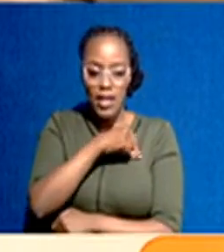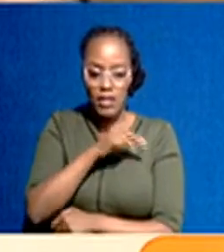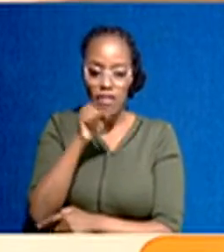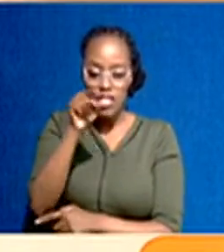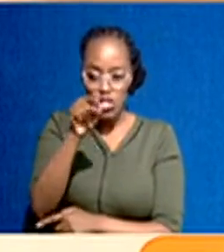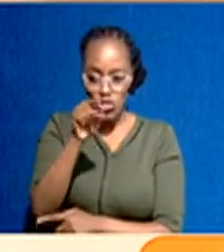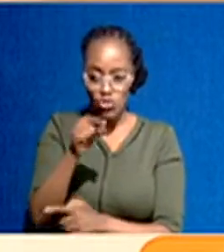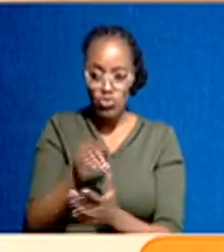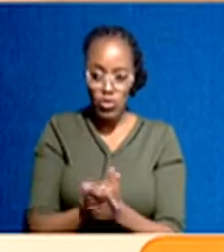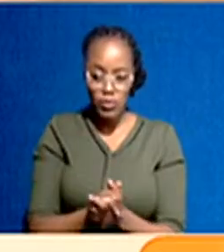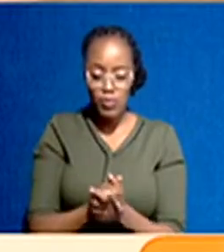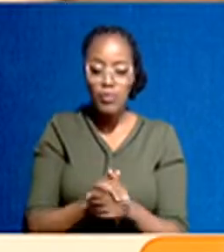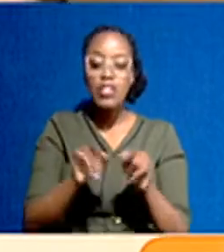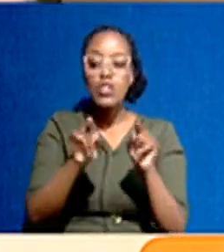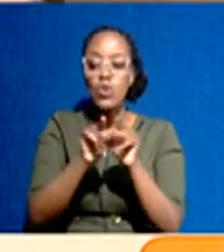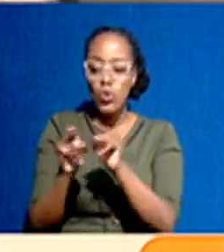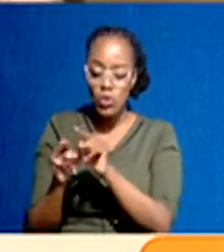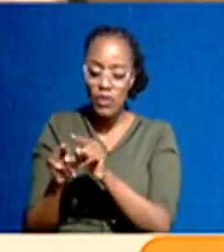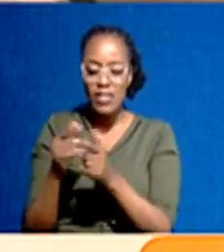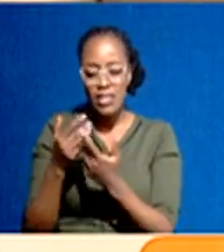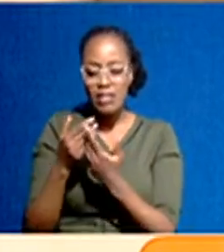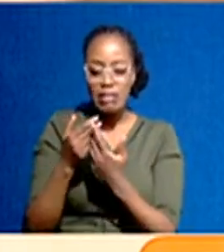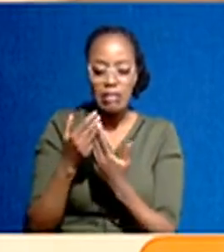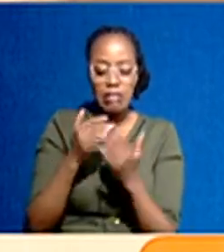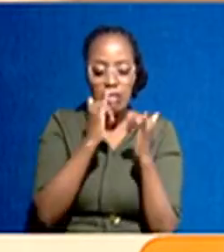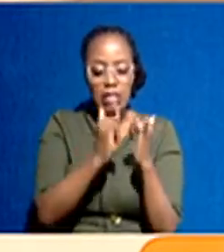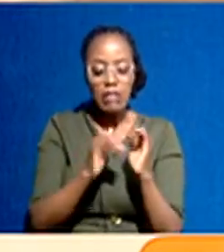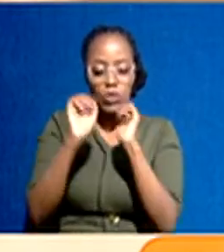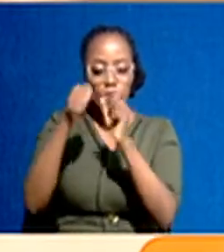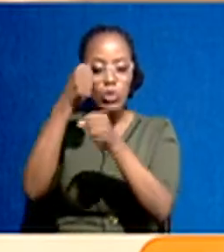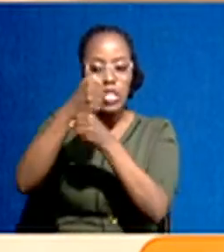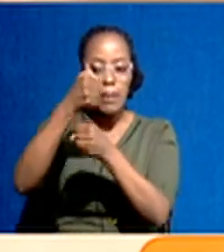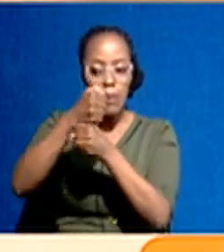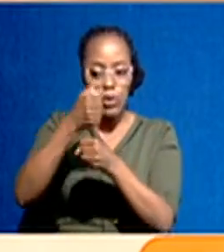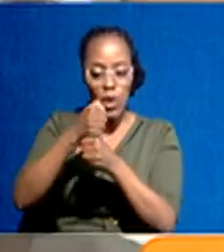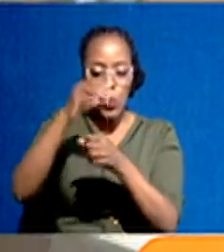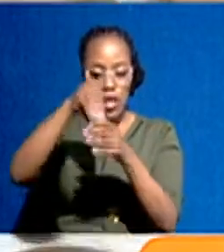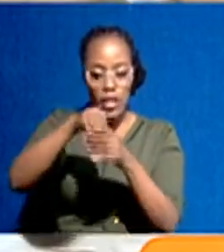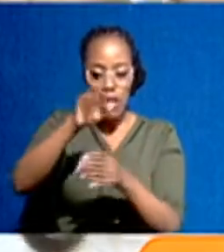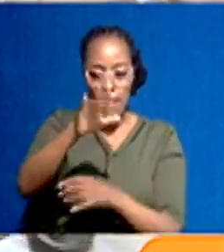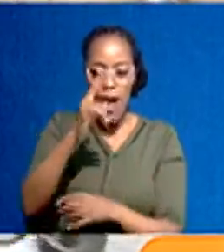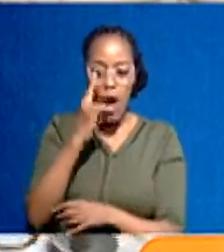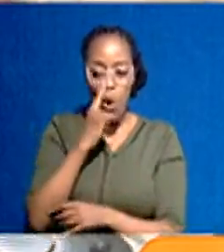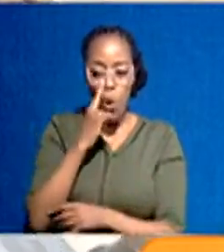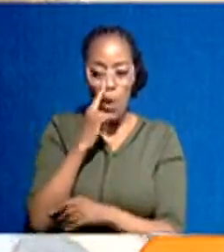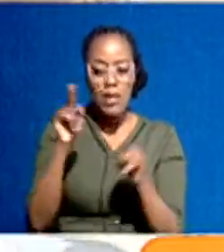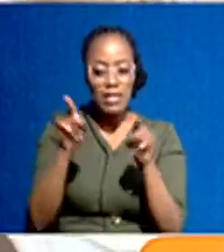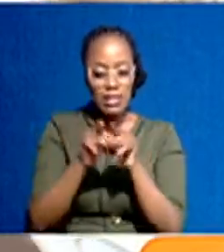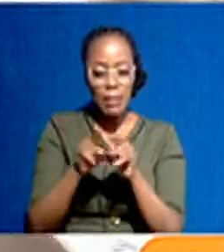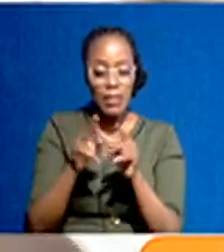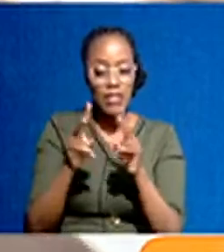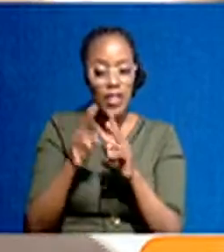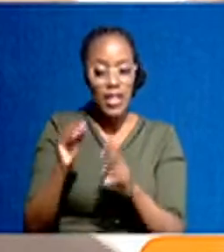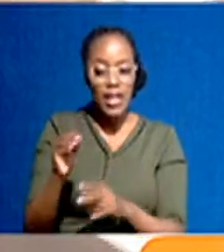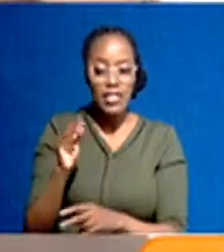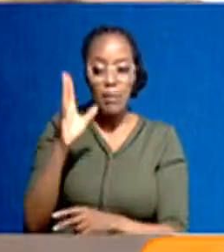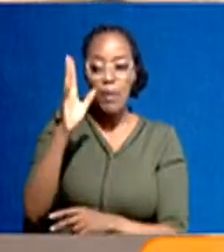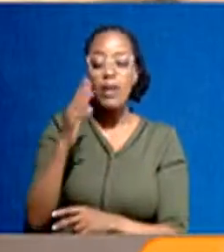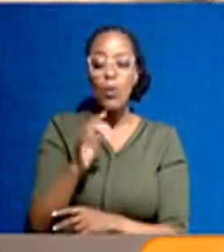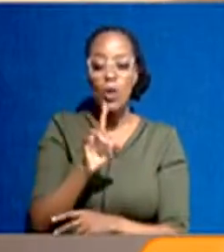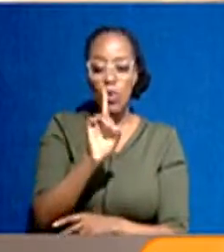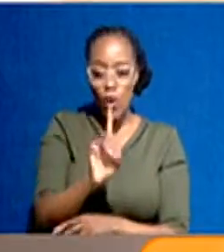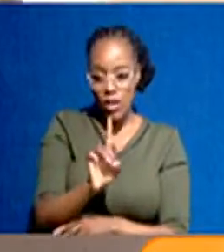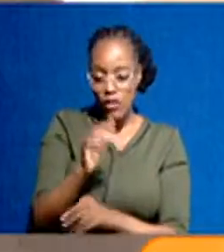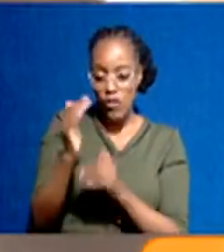physiologically. Even though it is a step individuals can take within the home, it is still quite costly, with a unit going